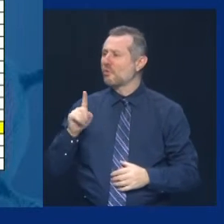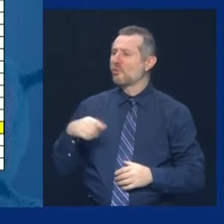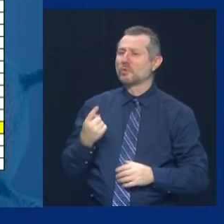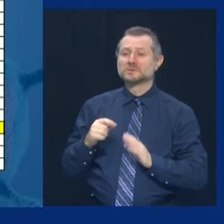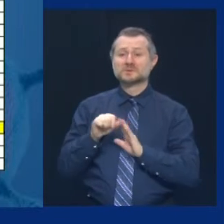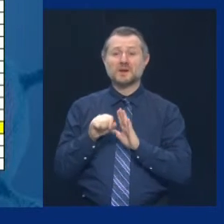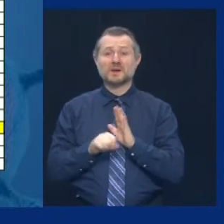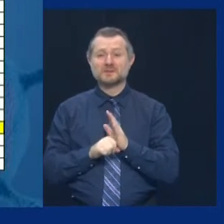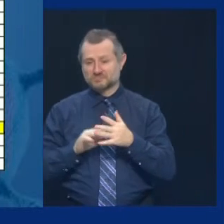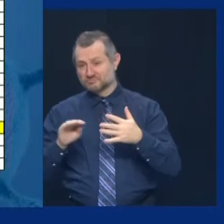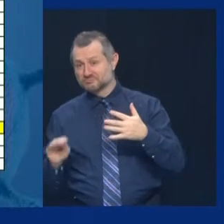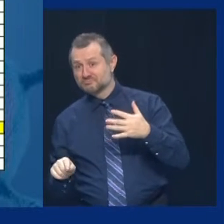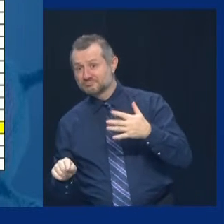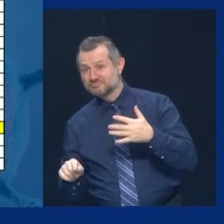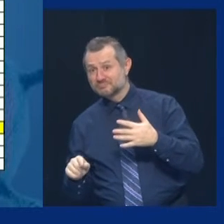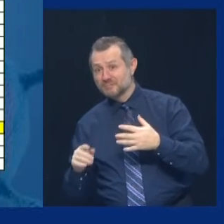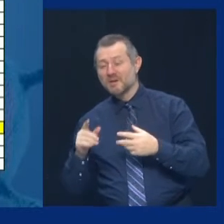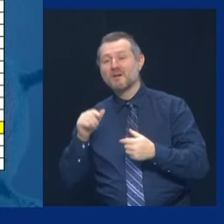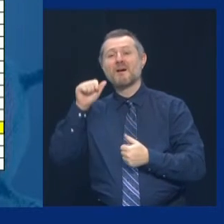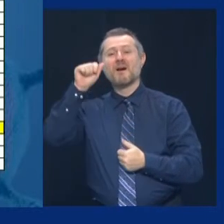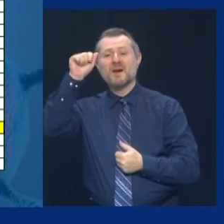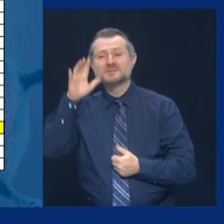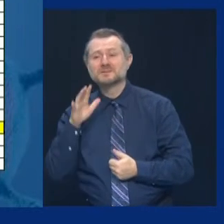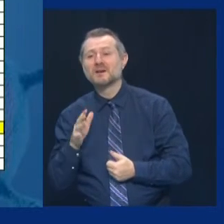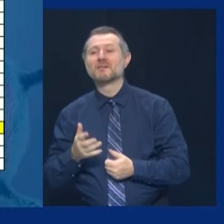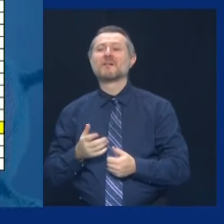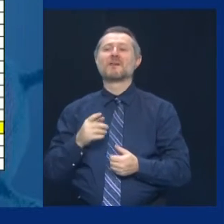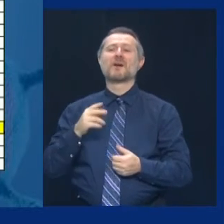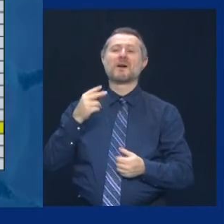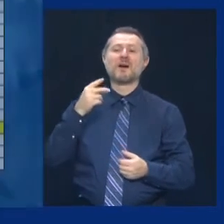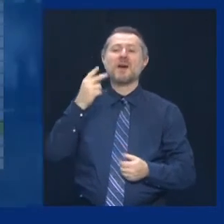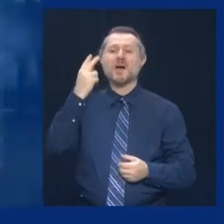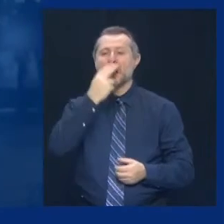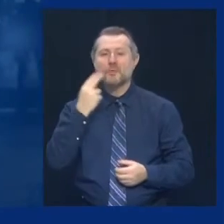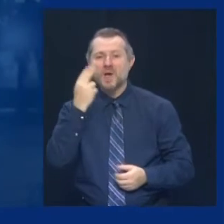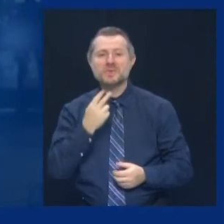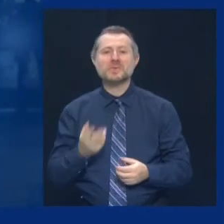which are obviously great states, but they are different